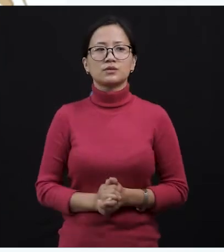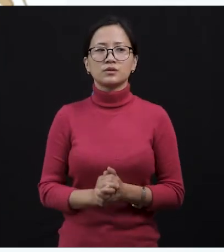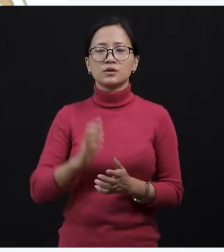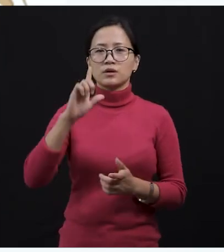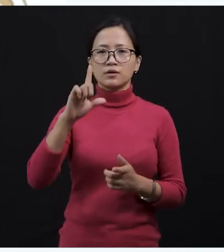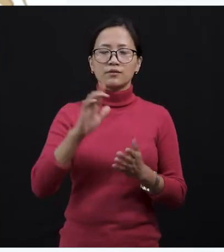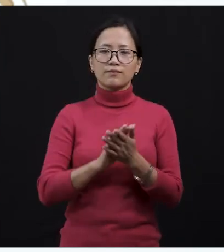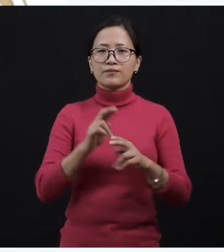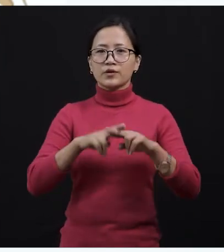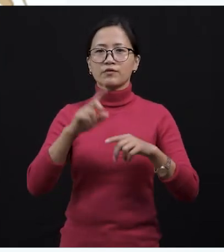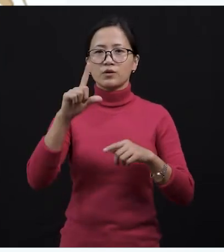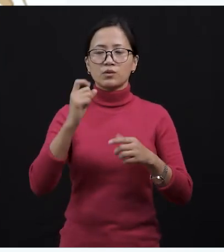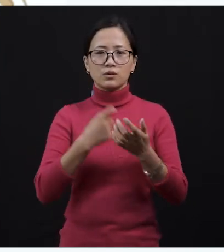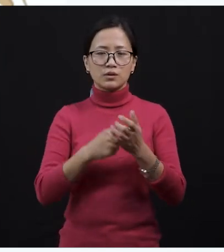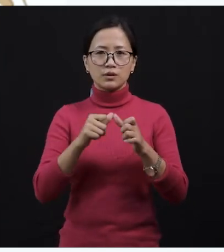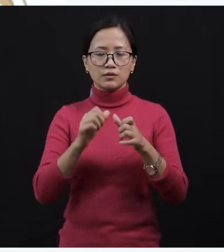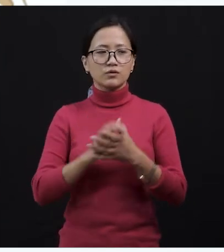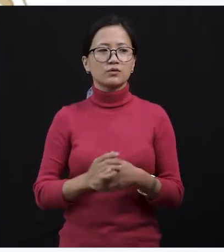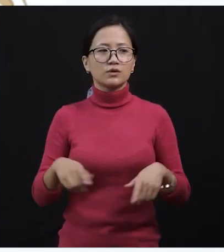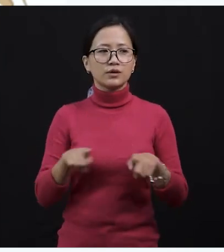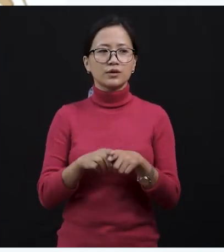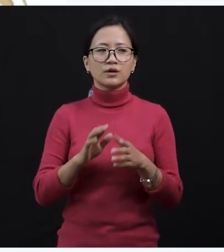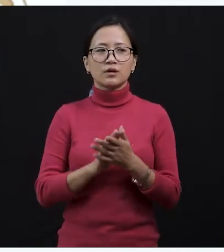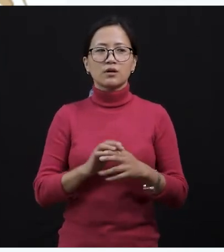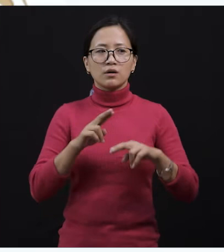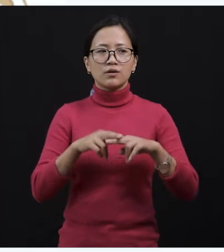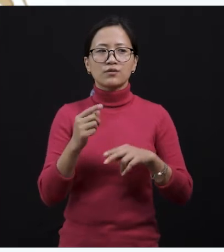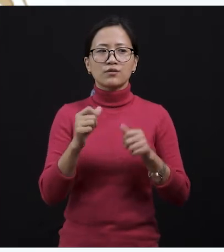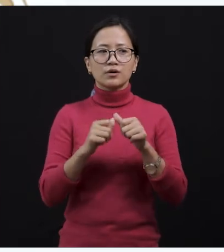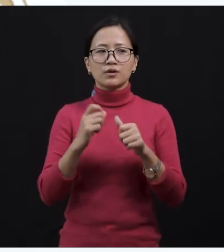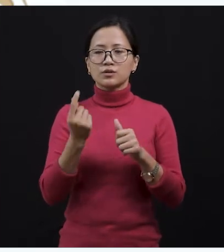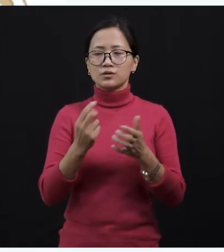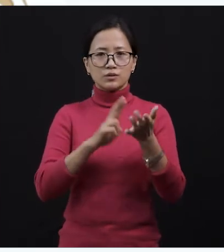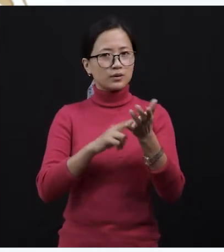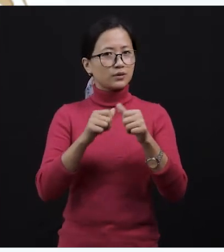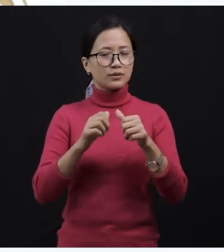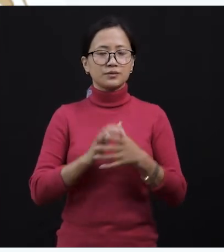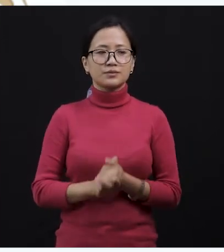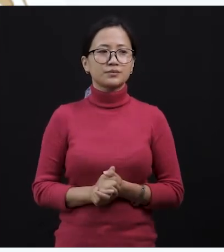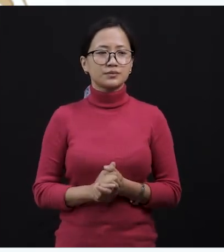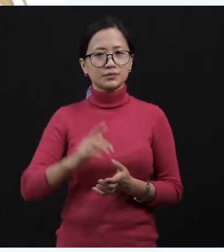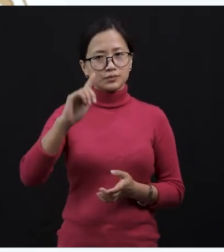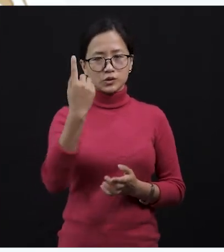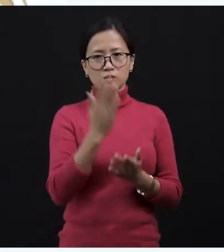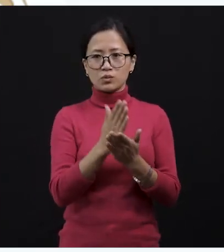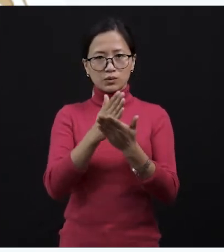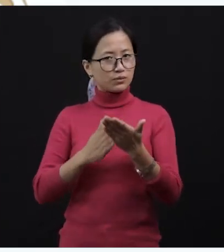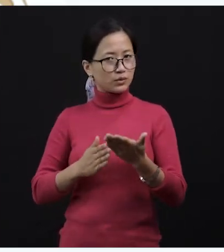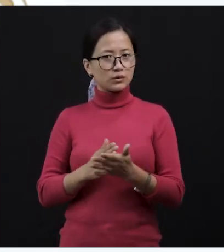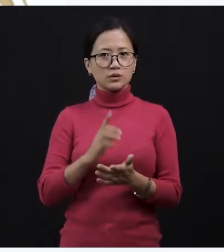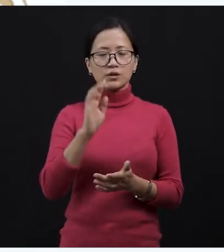the flora and fauna. Okay? So you can see here, in one part of